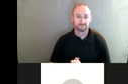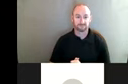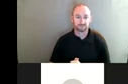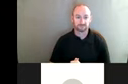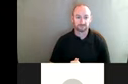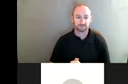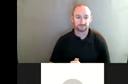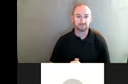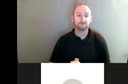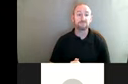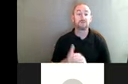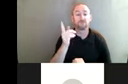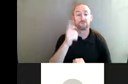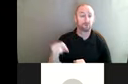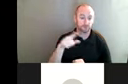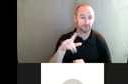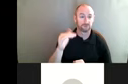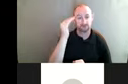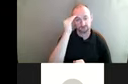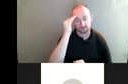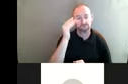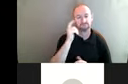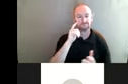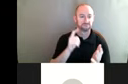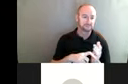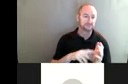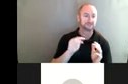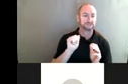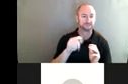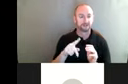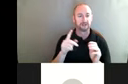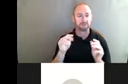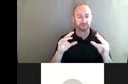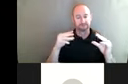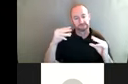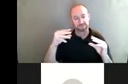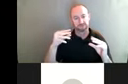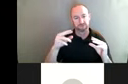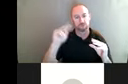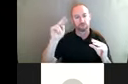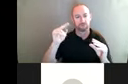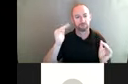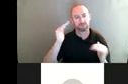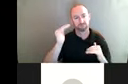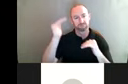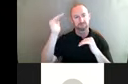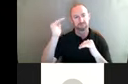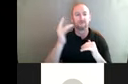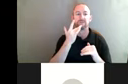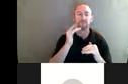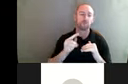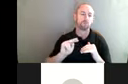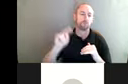And if those of you who are very attentive, you'll notice that the map is skewed slightly to the north. It favors the northern